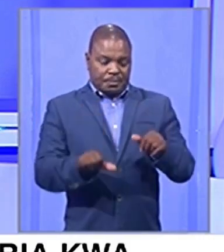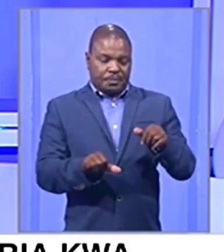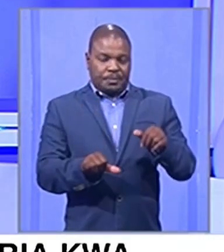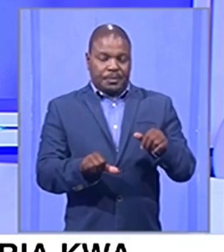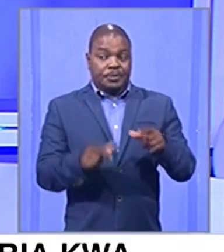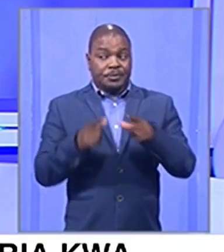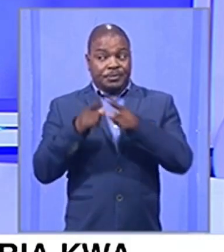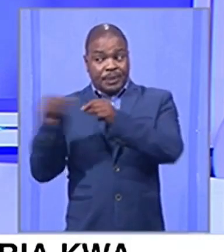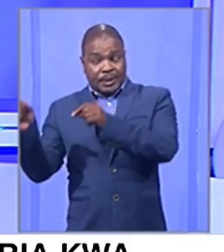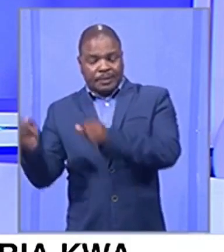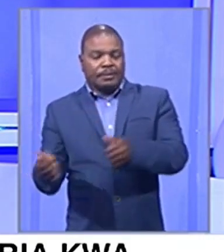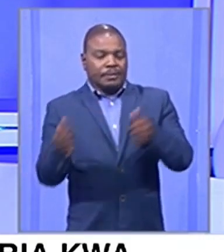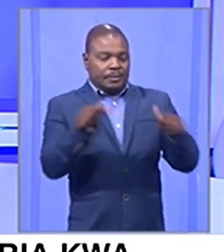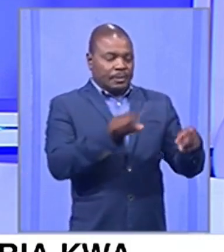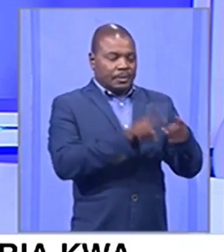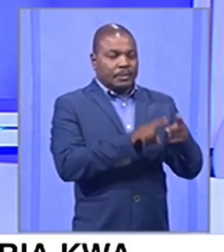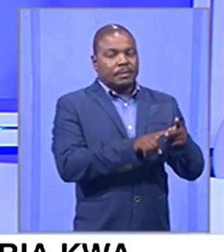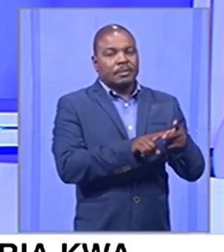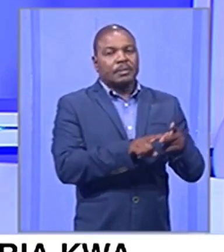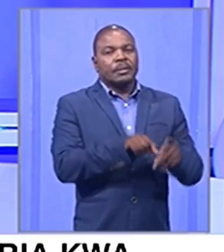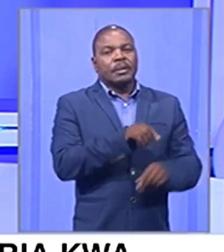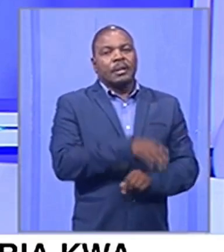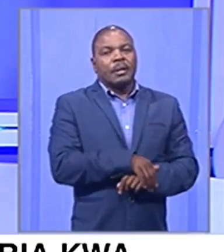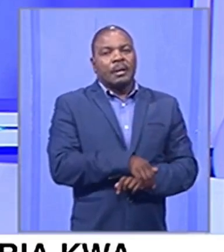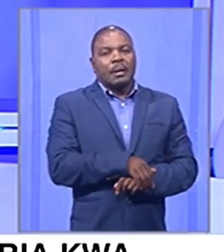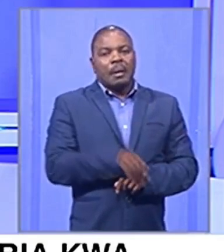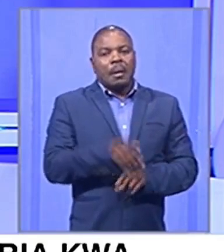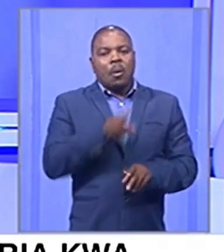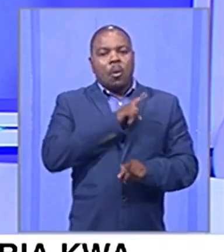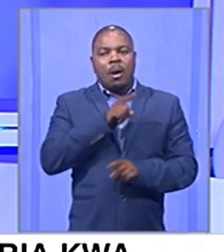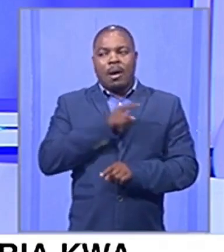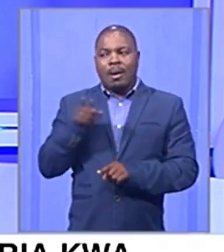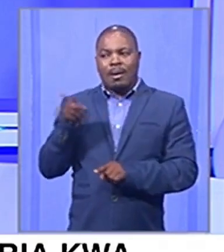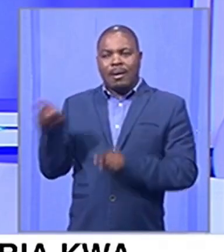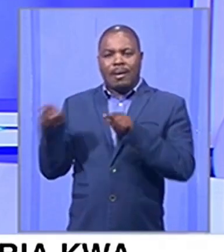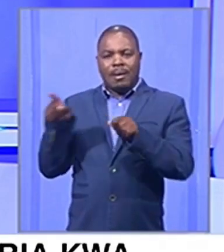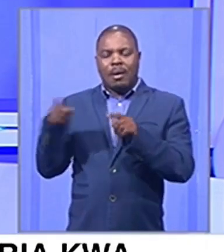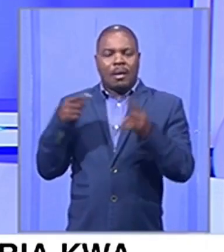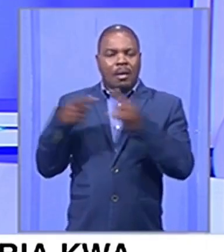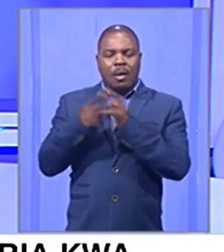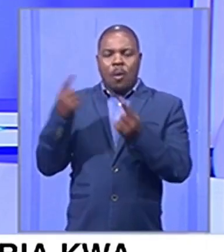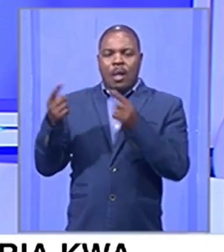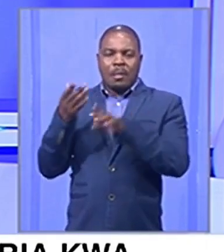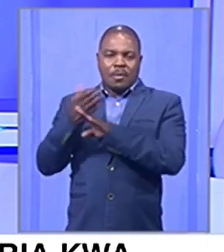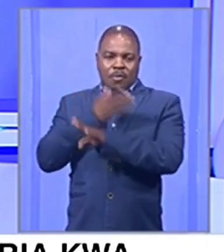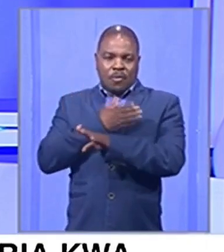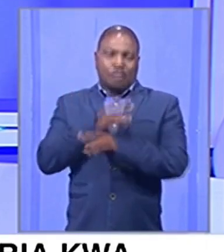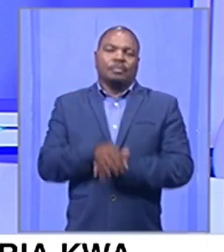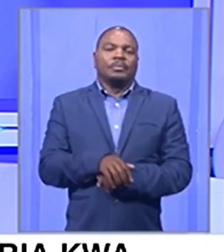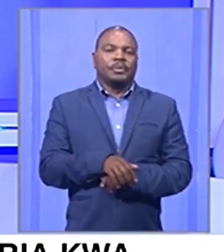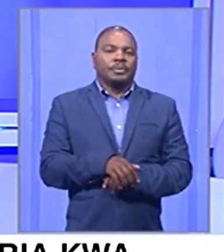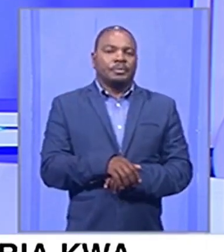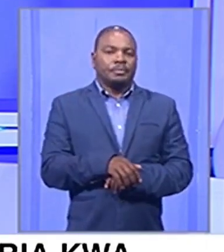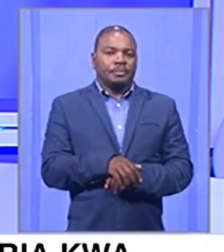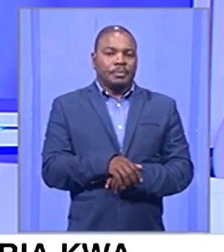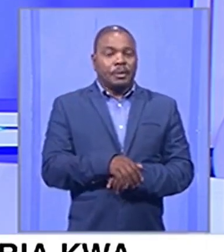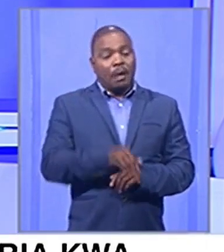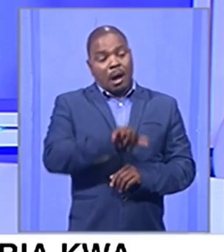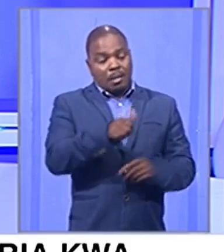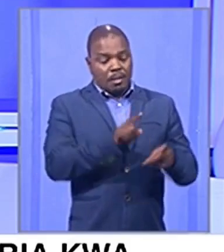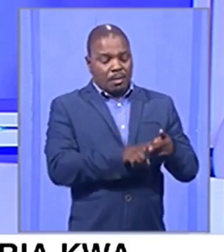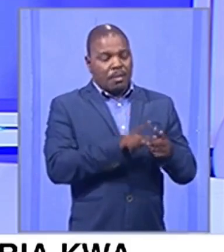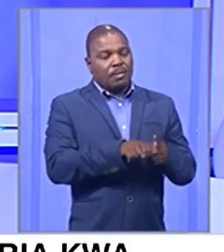ga motshameko o khutlileng ka nno setlhopha morago ga nako e tletseng ya motshameko. Mo motshamekong o